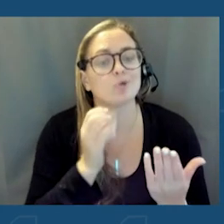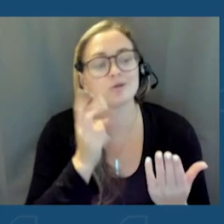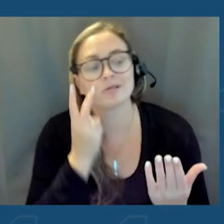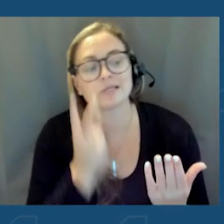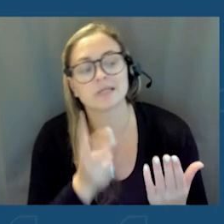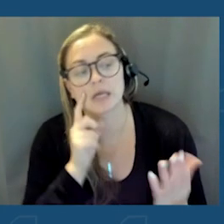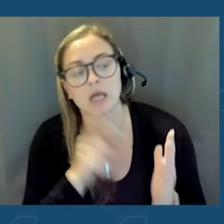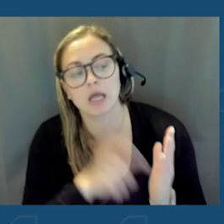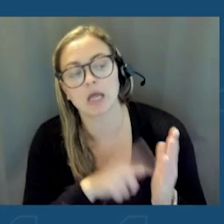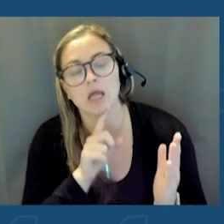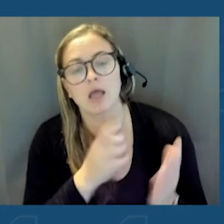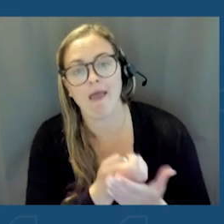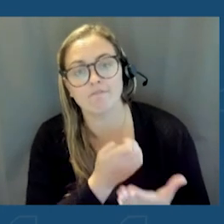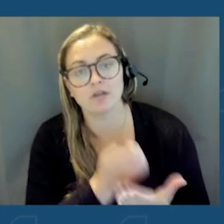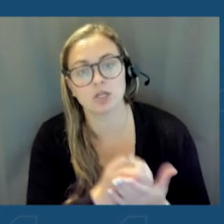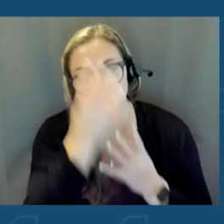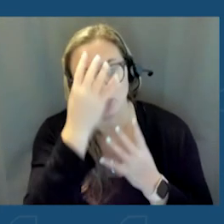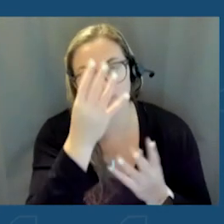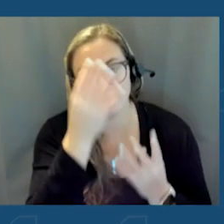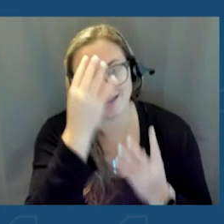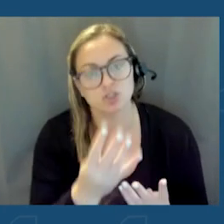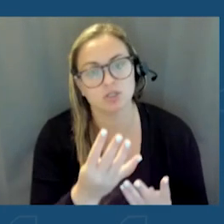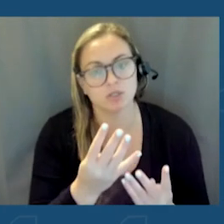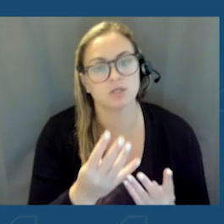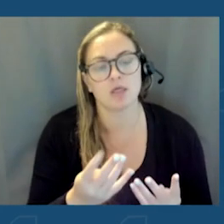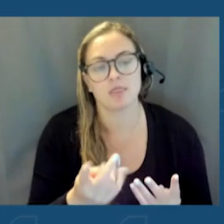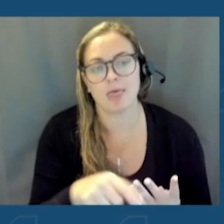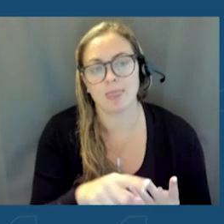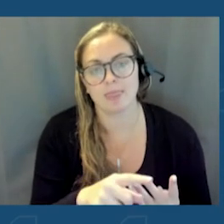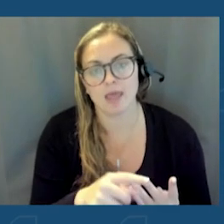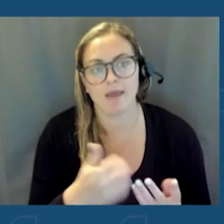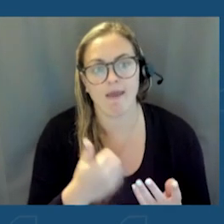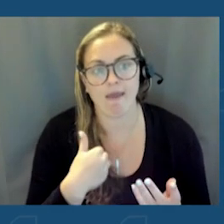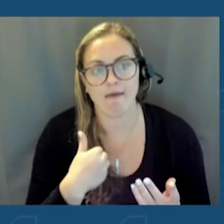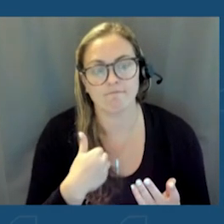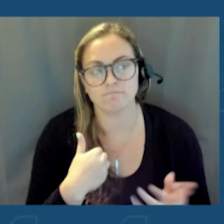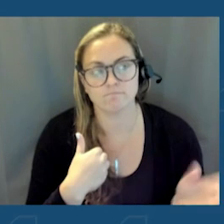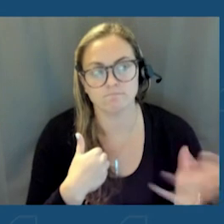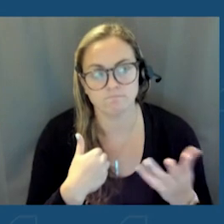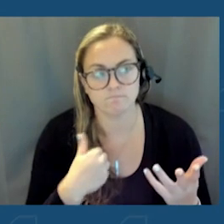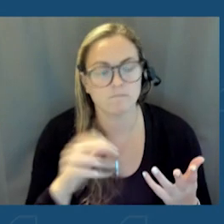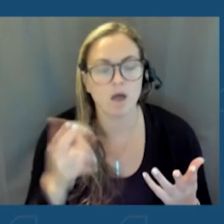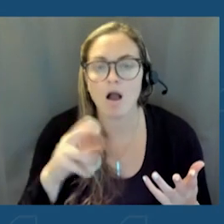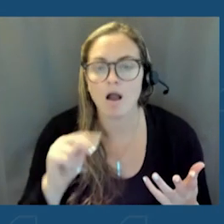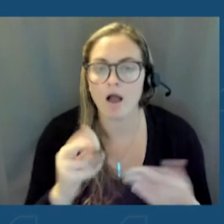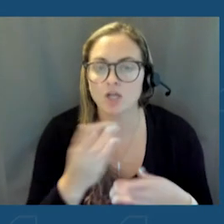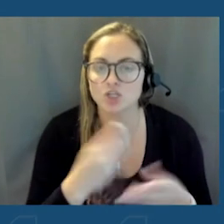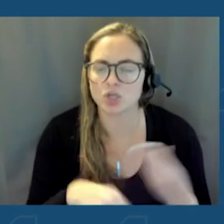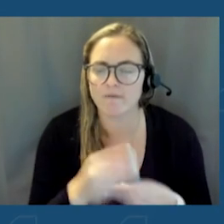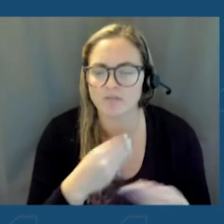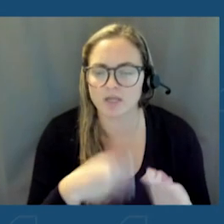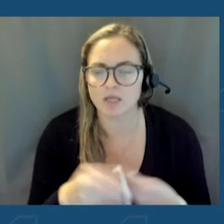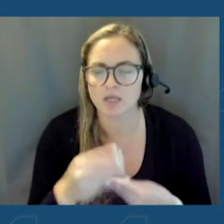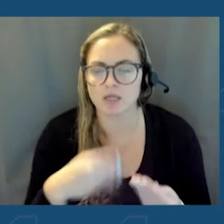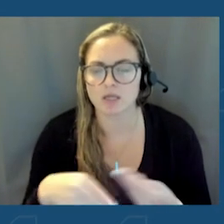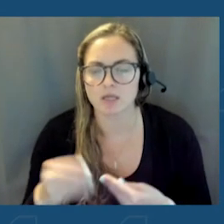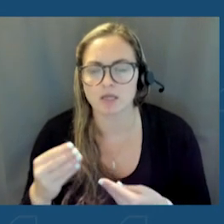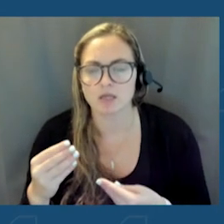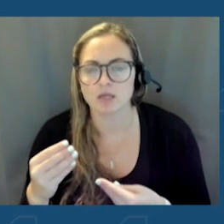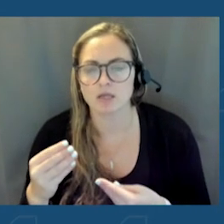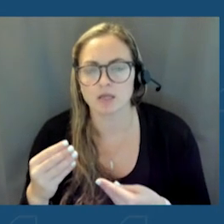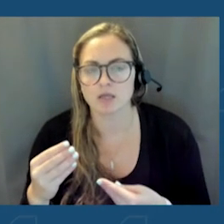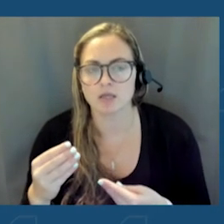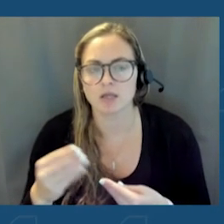or intelligence that there's a gun trafficking element happening in front